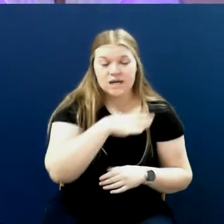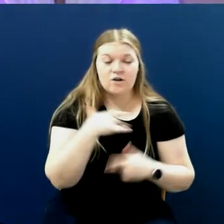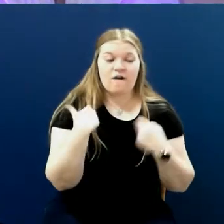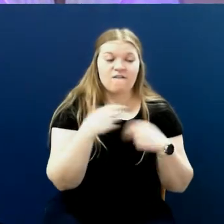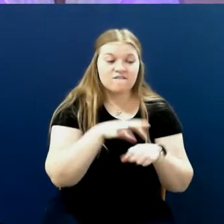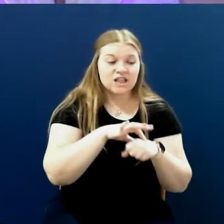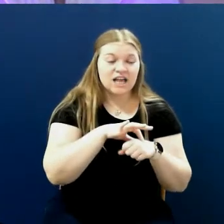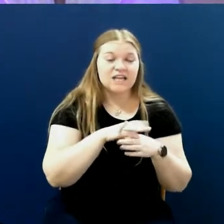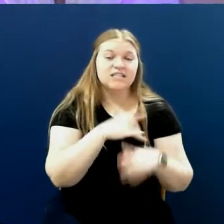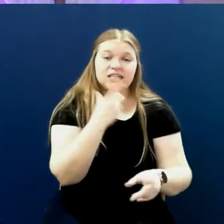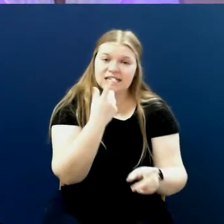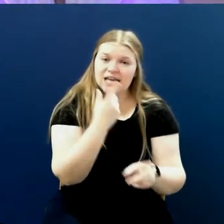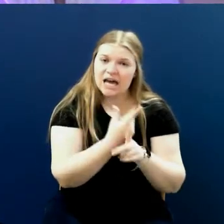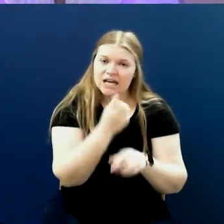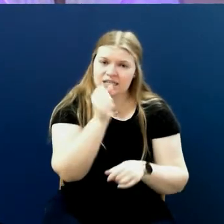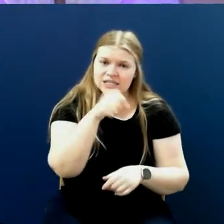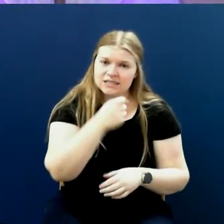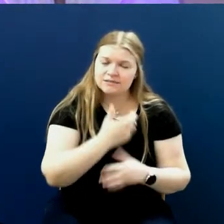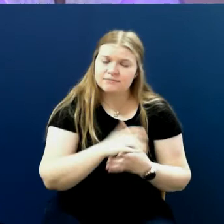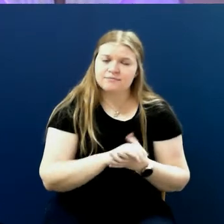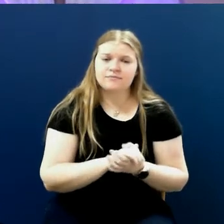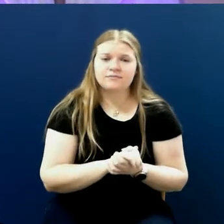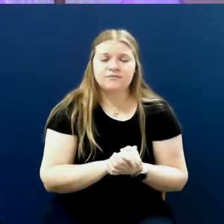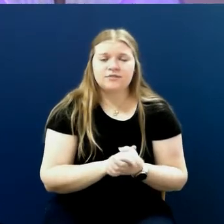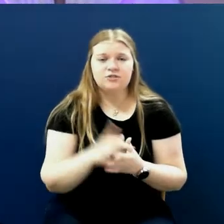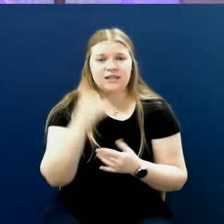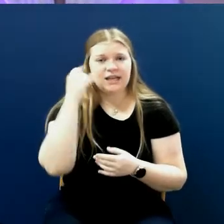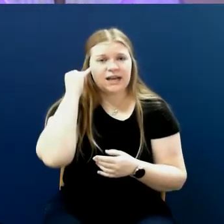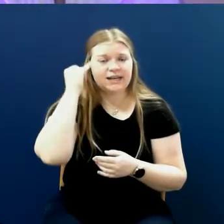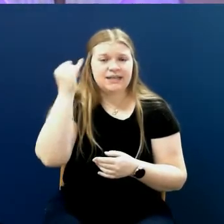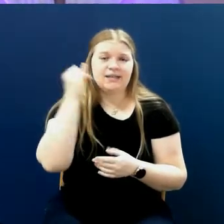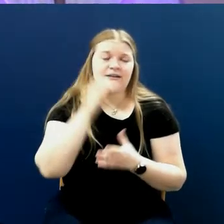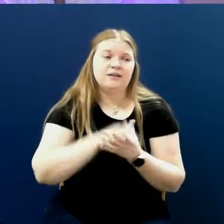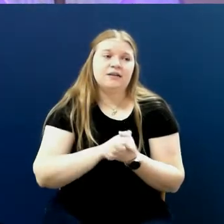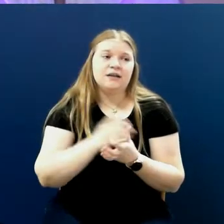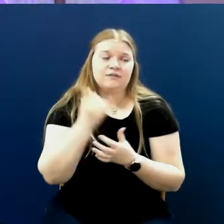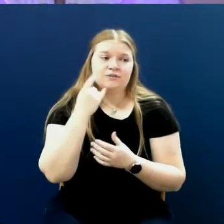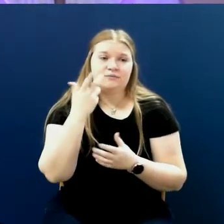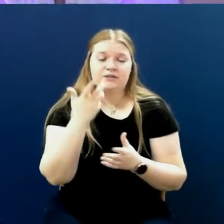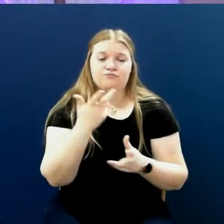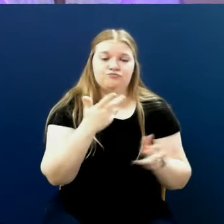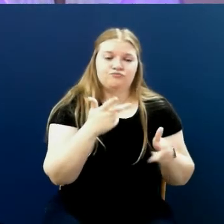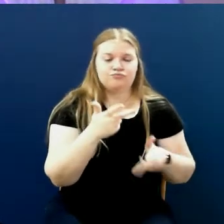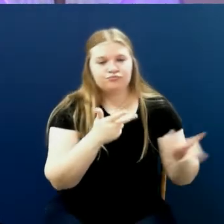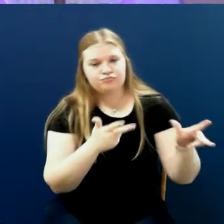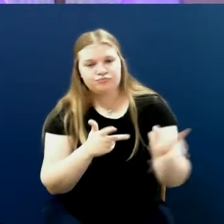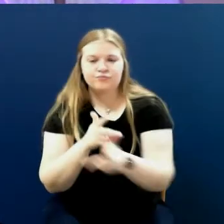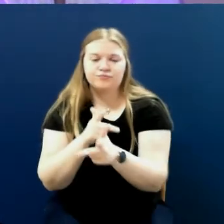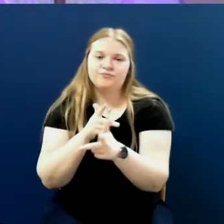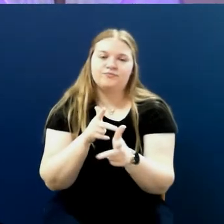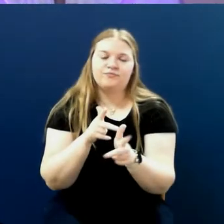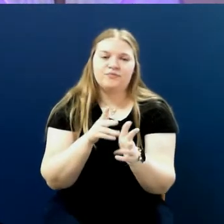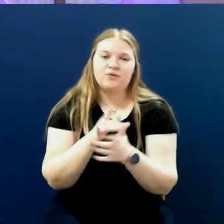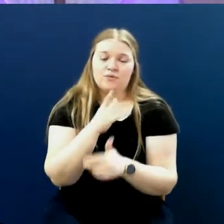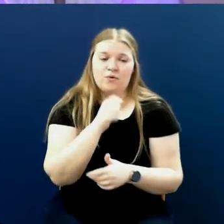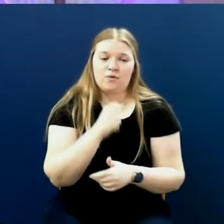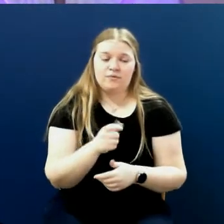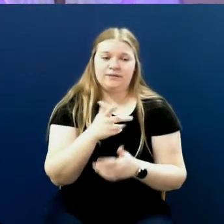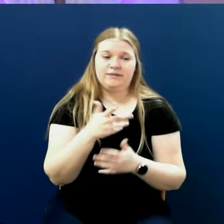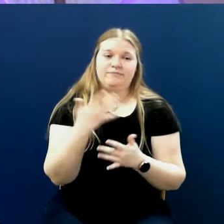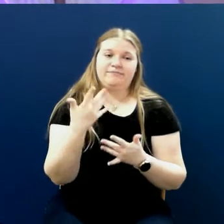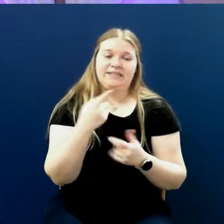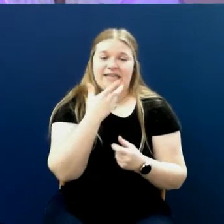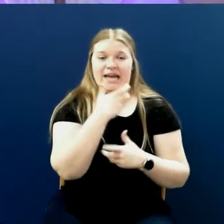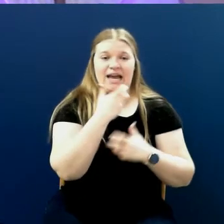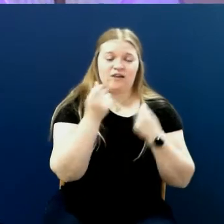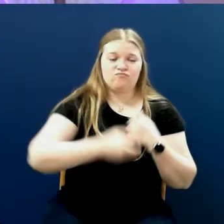flesh? Absolutely. So here's the idea. Say somebody cuts you off in traffic and your old way was to get angry with